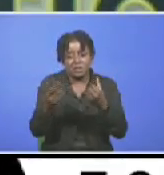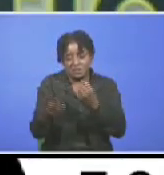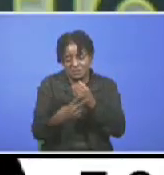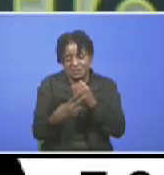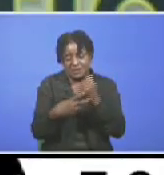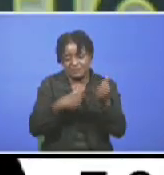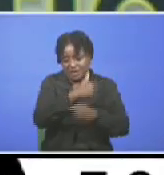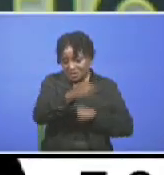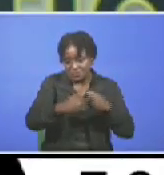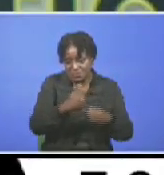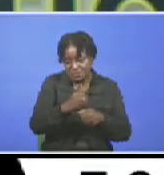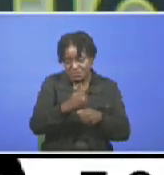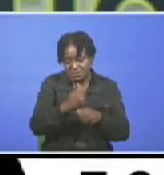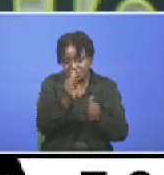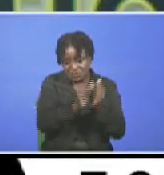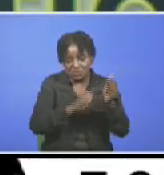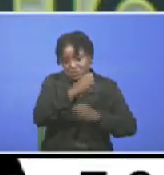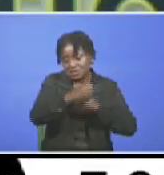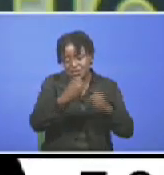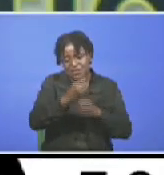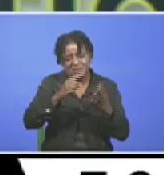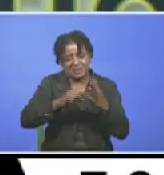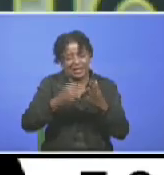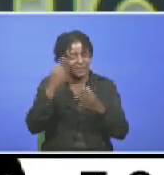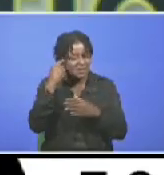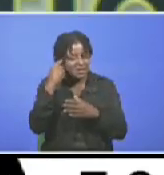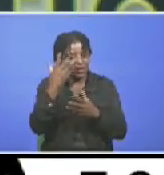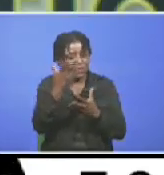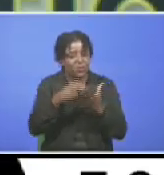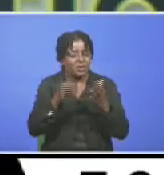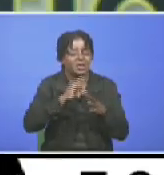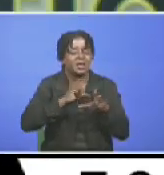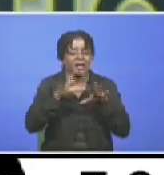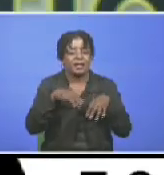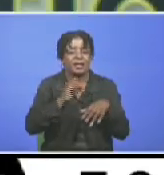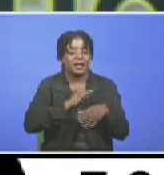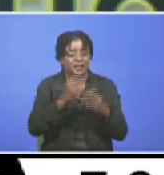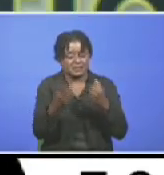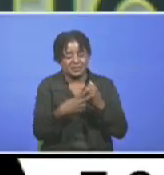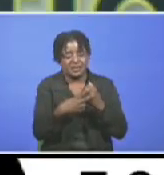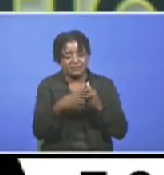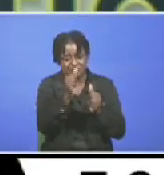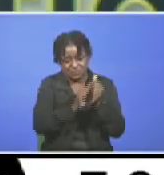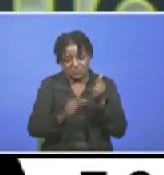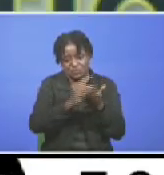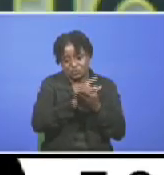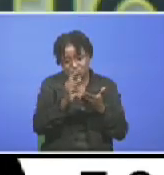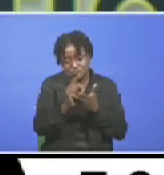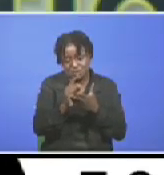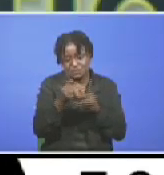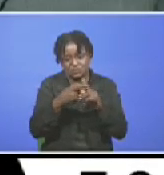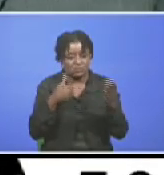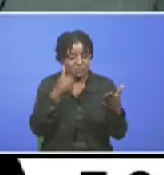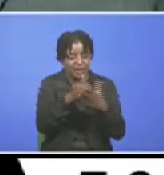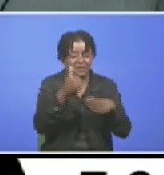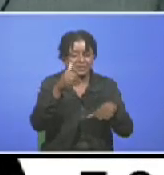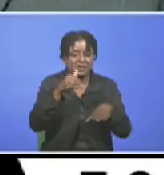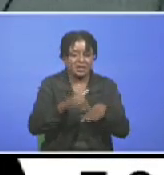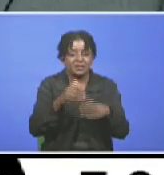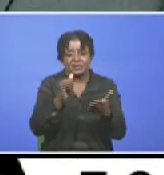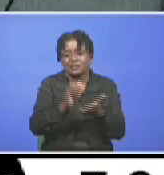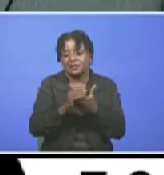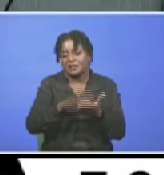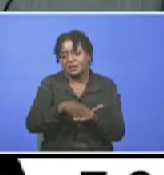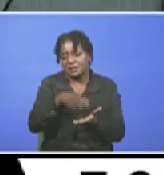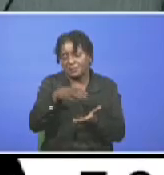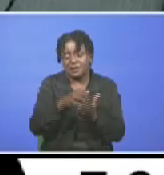at the end of the year, start by thinking, what can I save weekly or monthly to get me to that amount? So, Mr. Brathwaite, what can